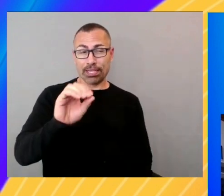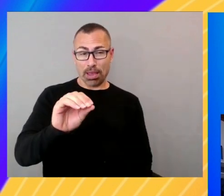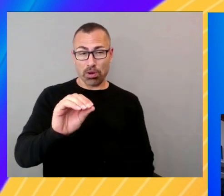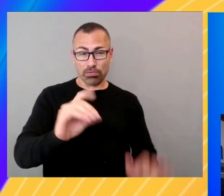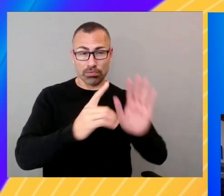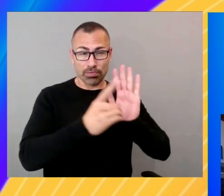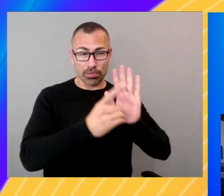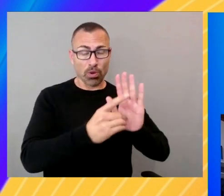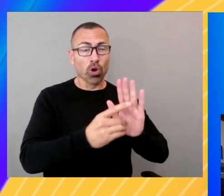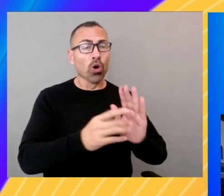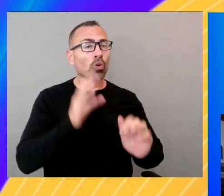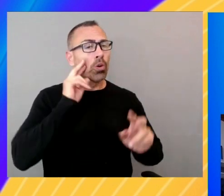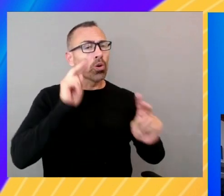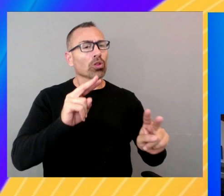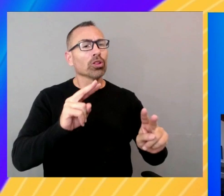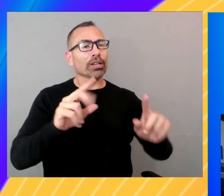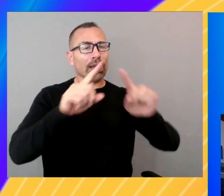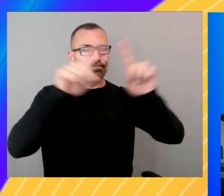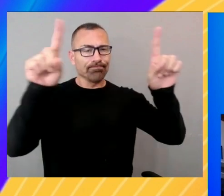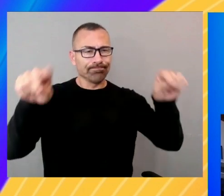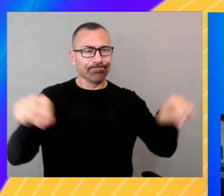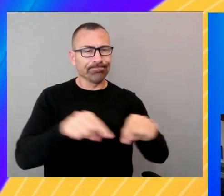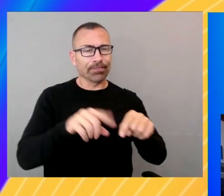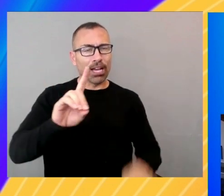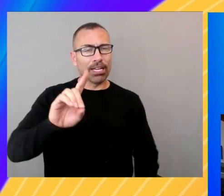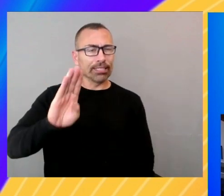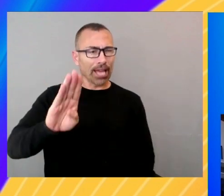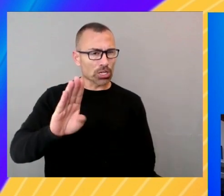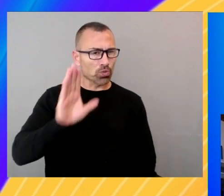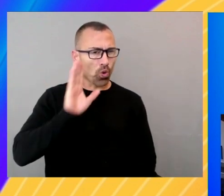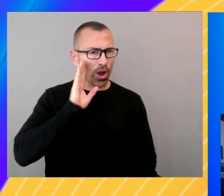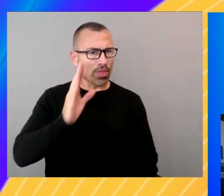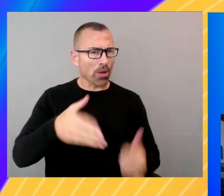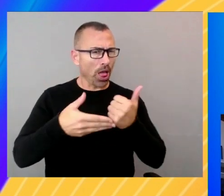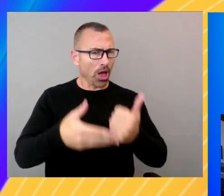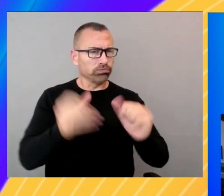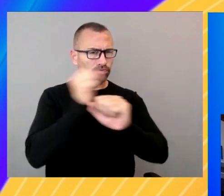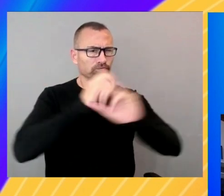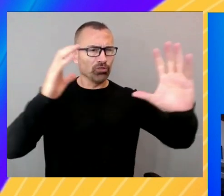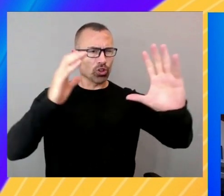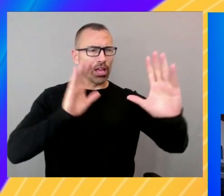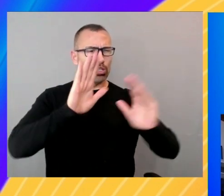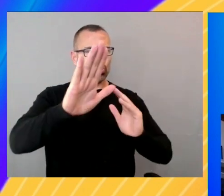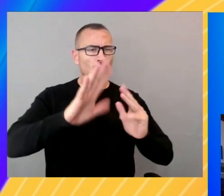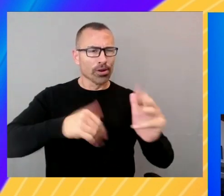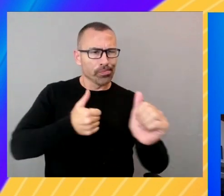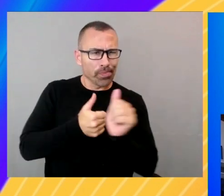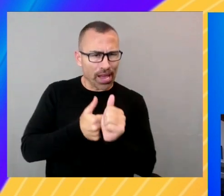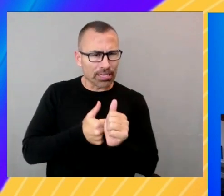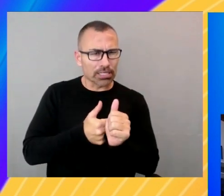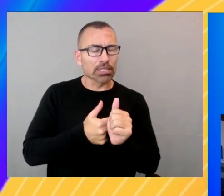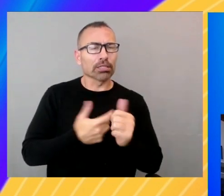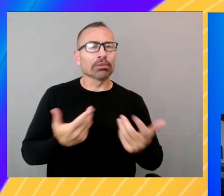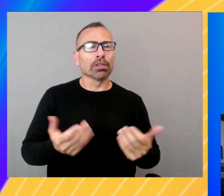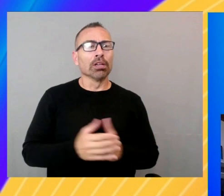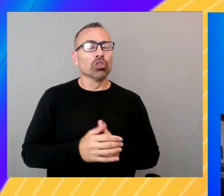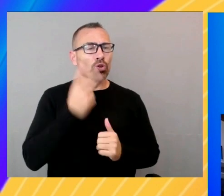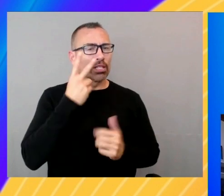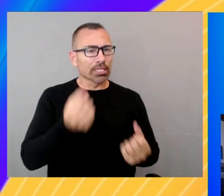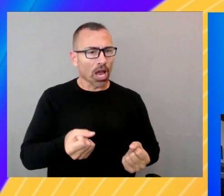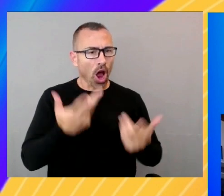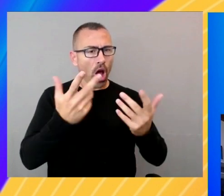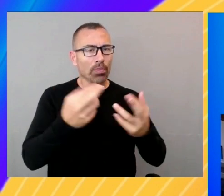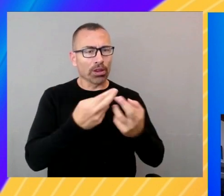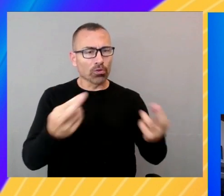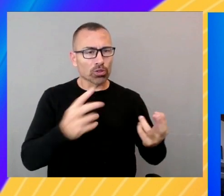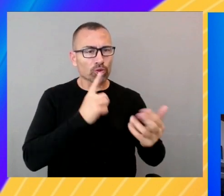dashboard that helps visualize your overall patching state. How many of your resources are compliant, breaking that up across your accounts by